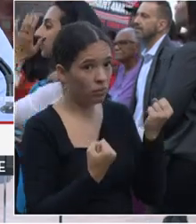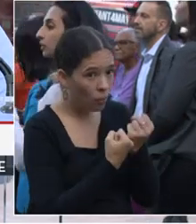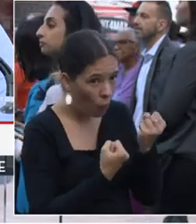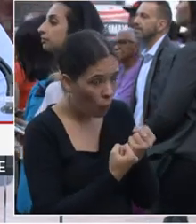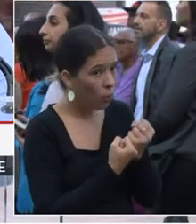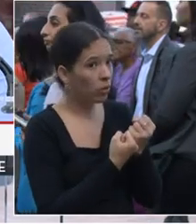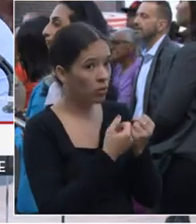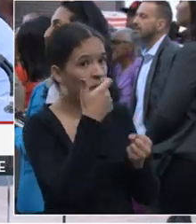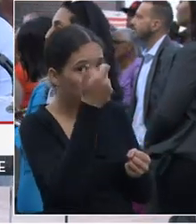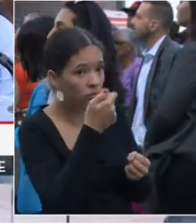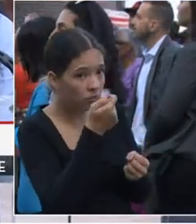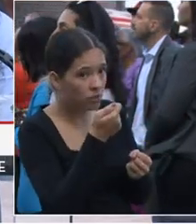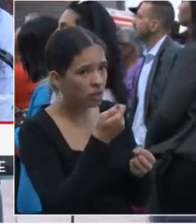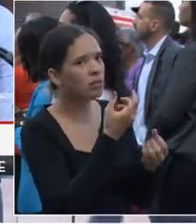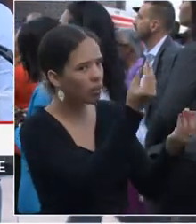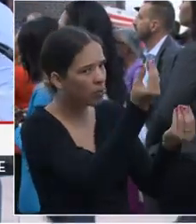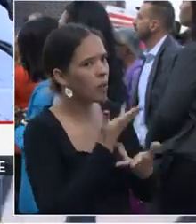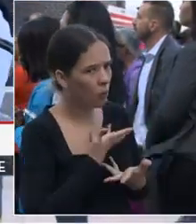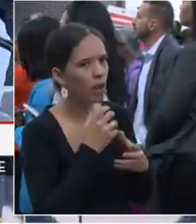thank you.